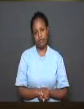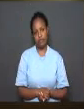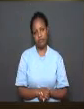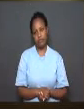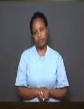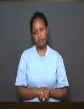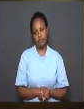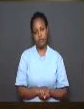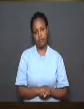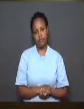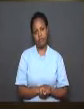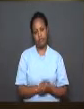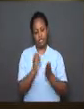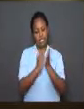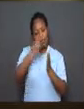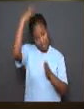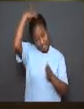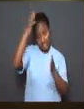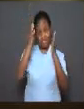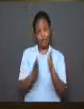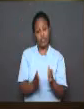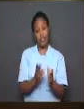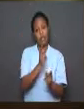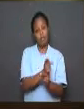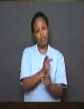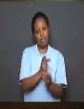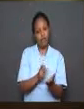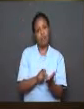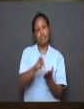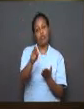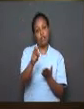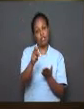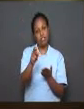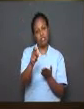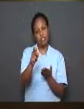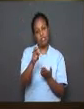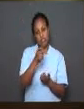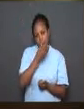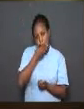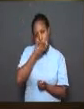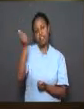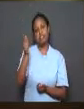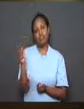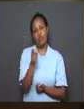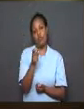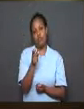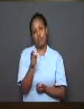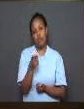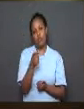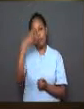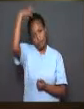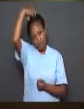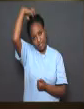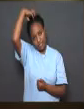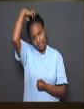In upholding constitutionalism, a democracy is based upon the principle that